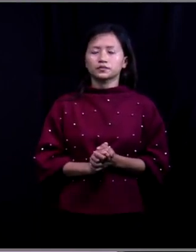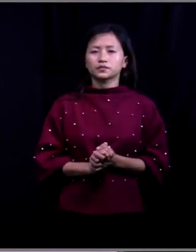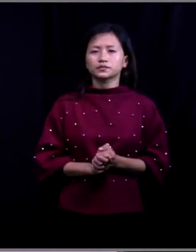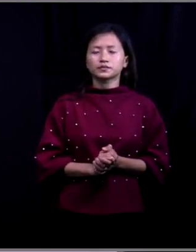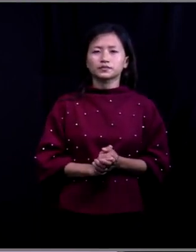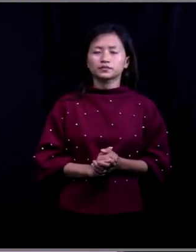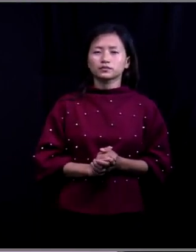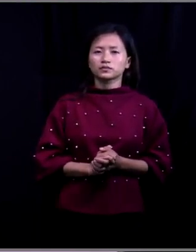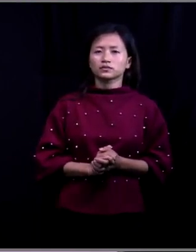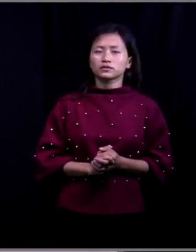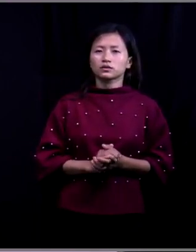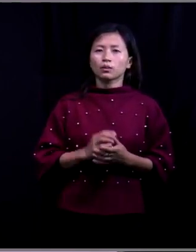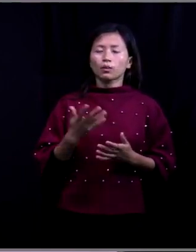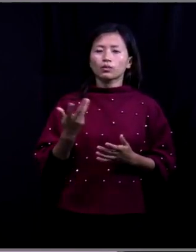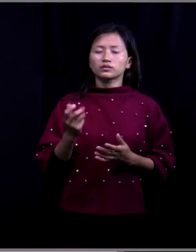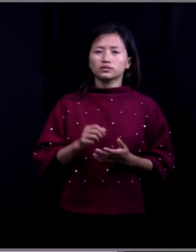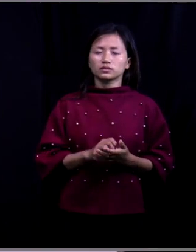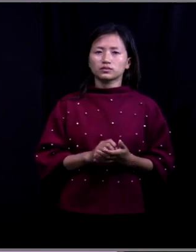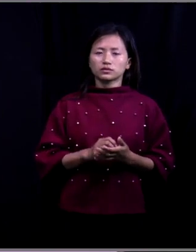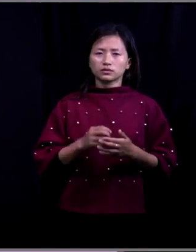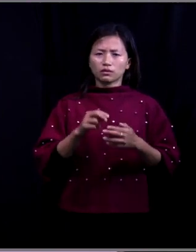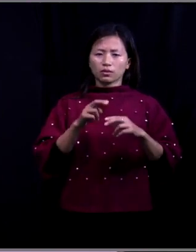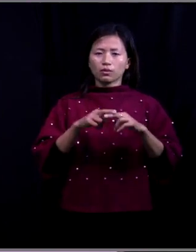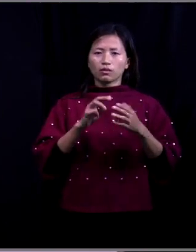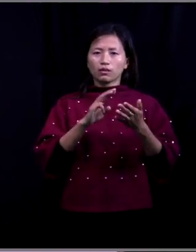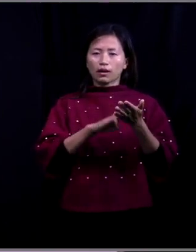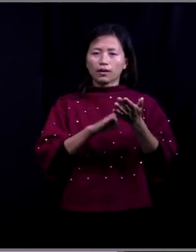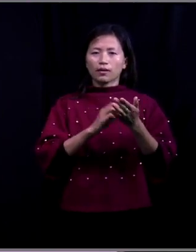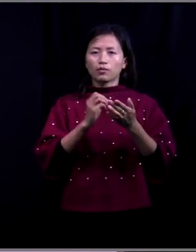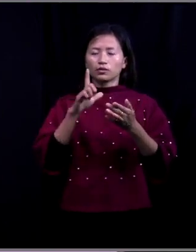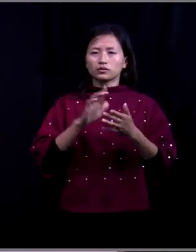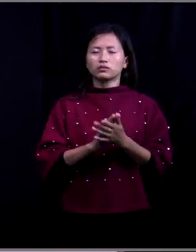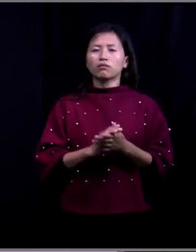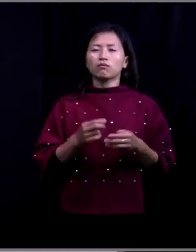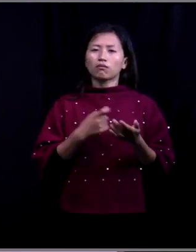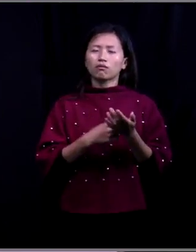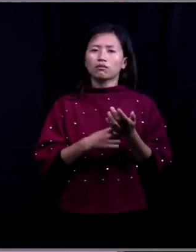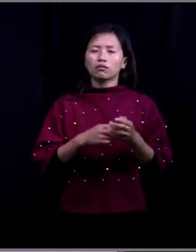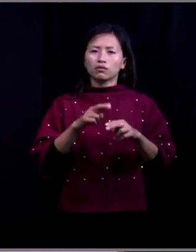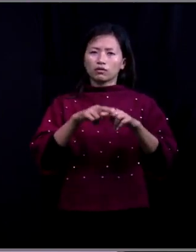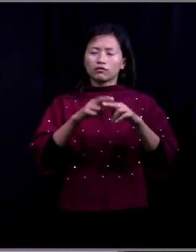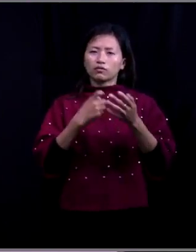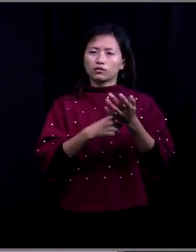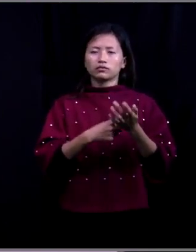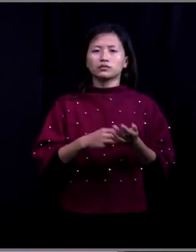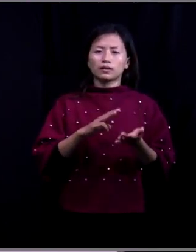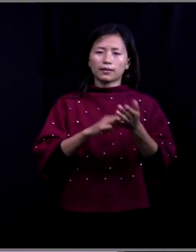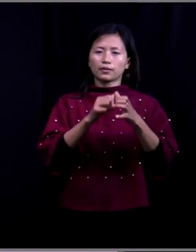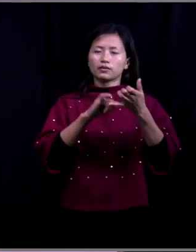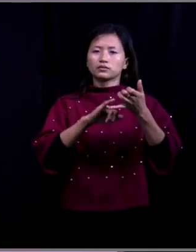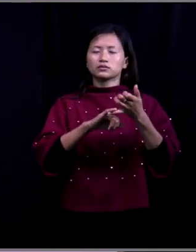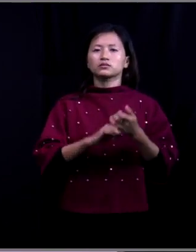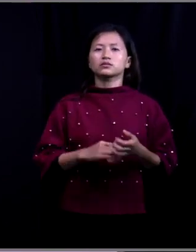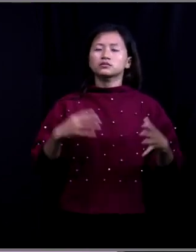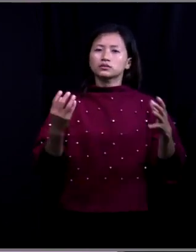So whether it is molecular mass or formula mass, to calculate them, we just add up the masses of